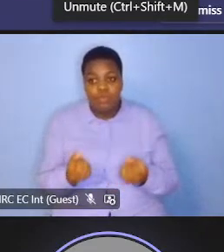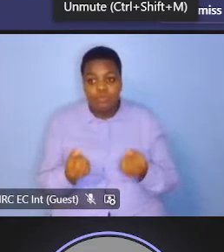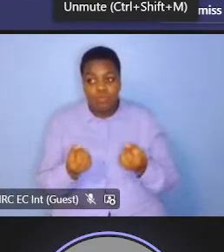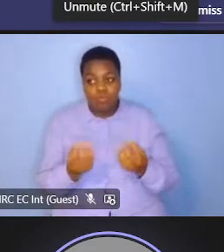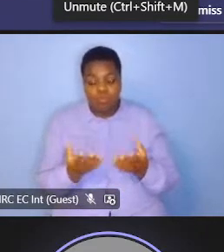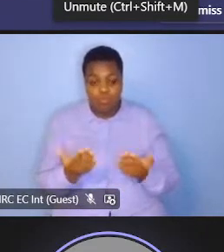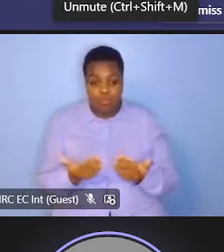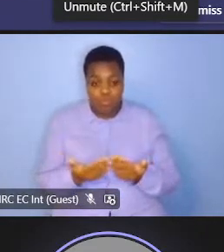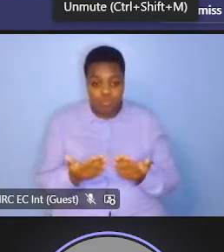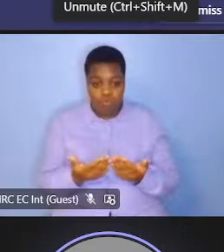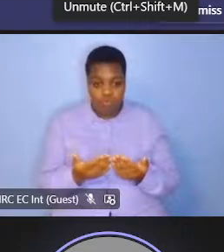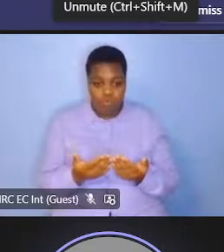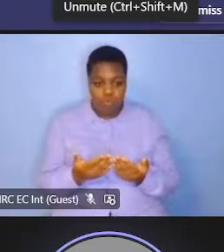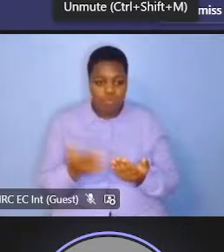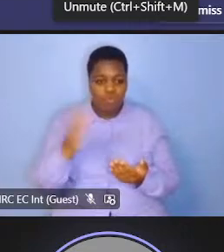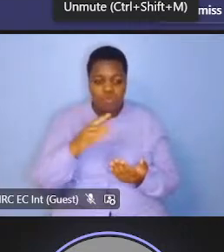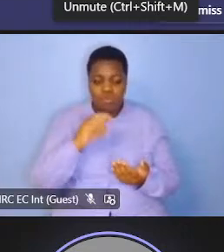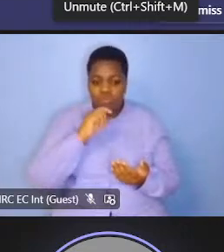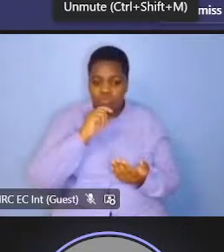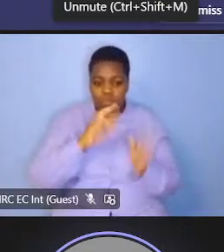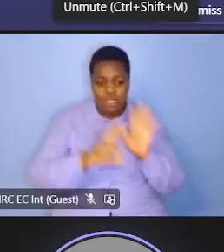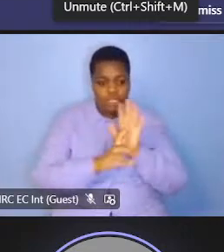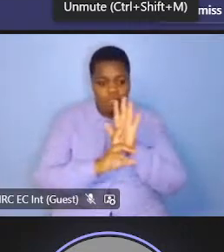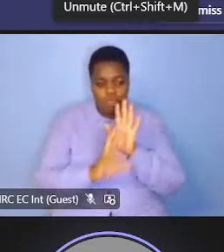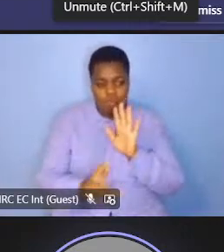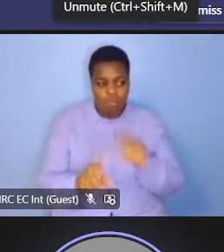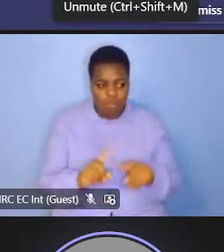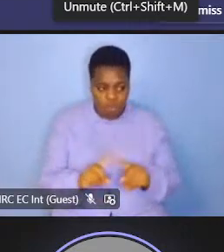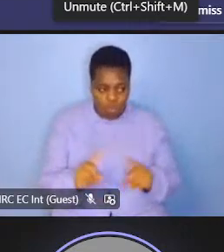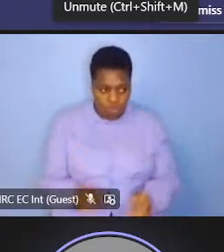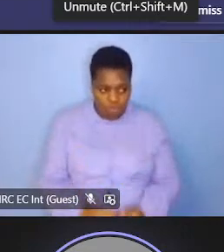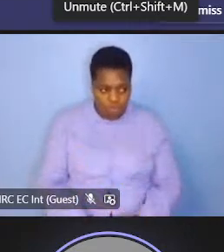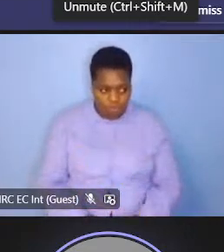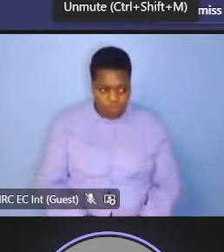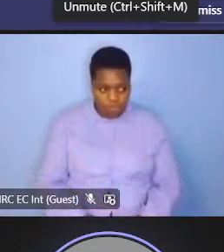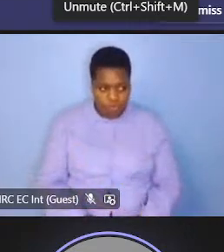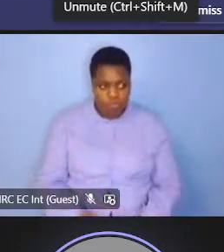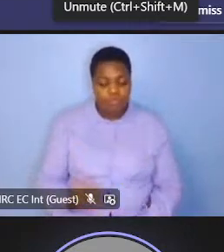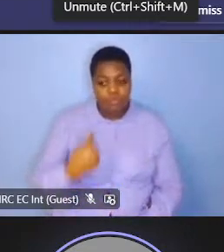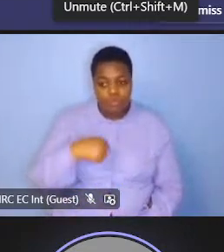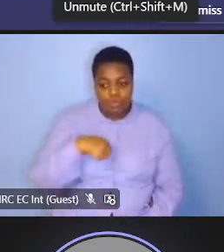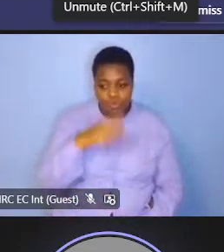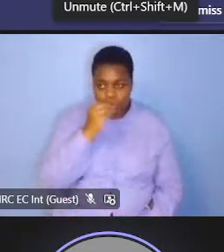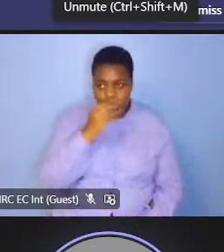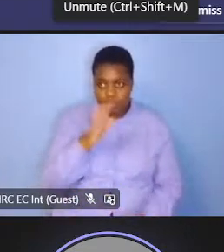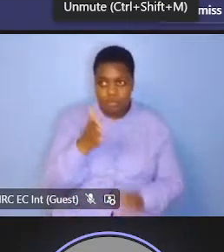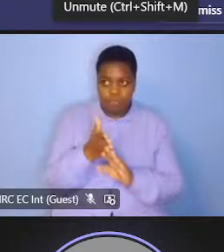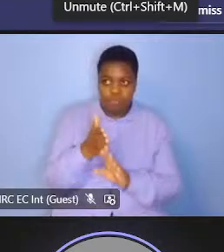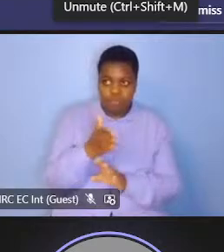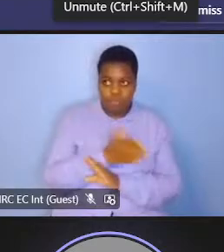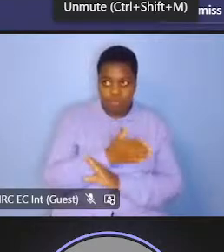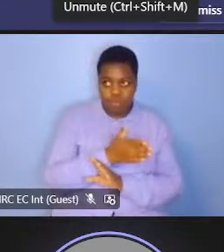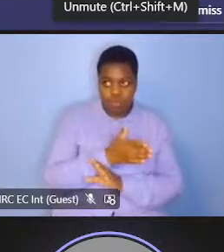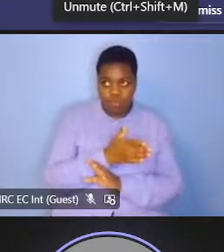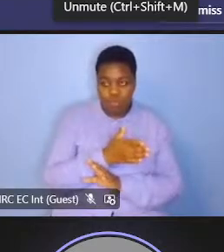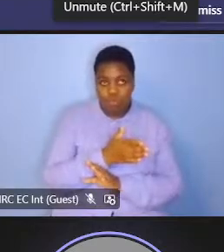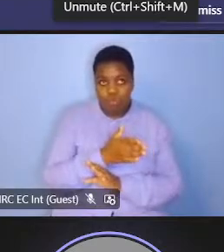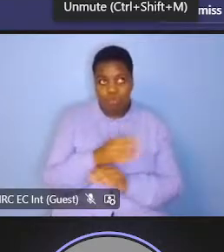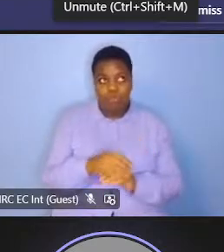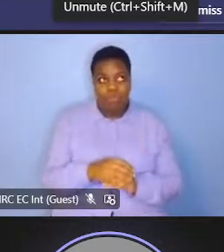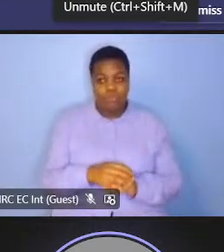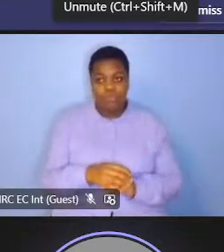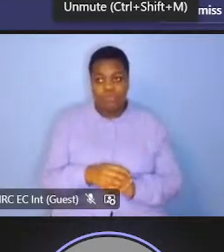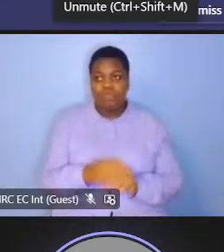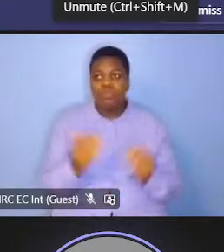is not entirely representative. As we said, and the professor said before, the